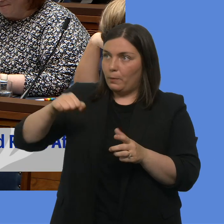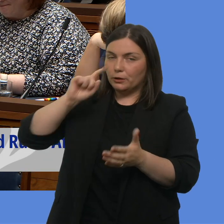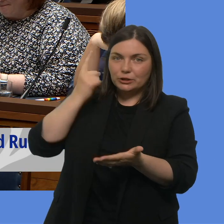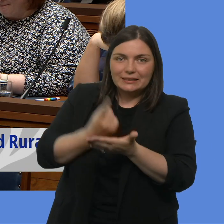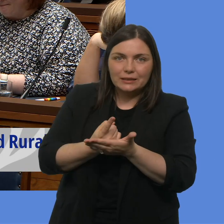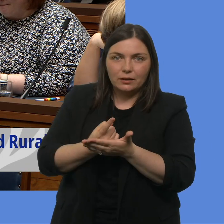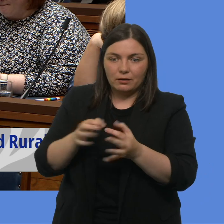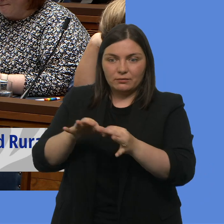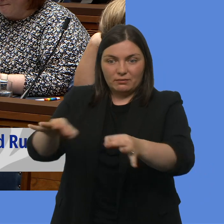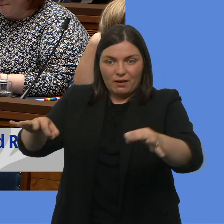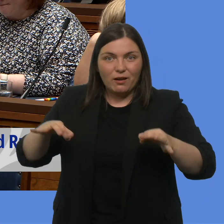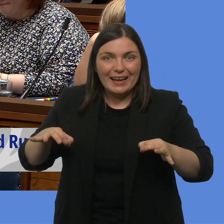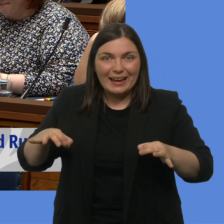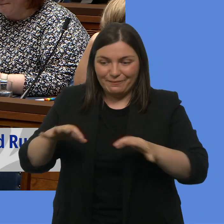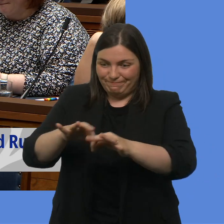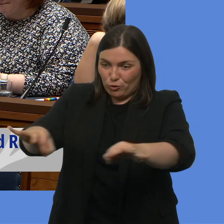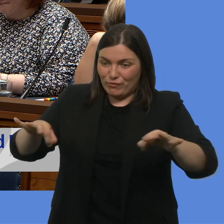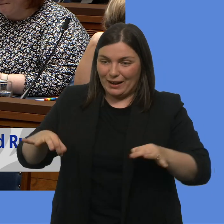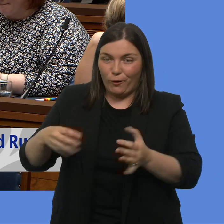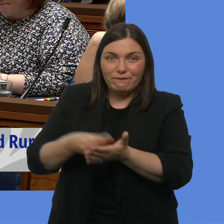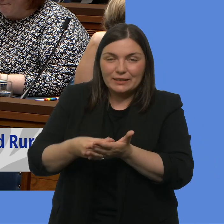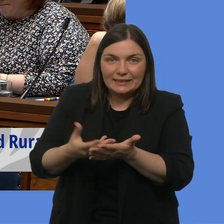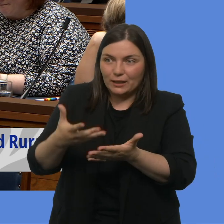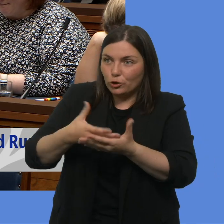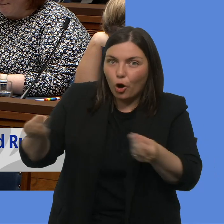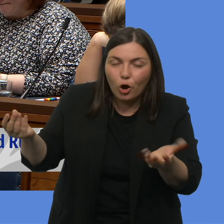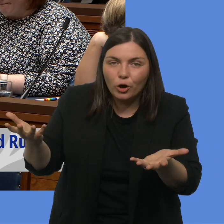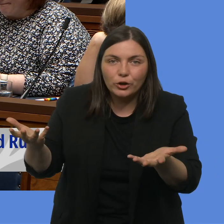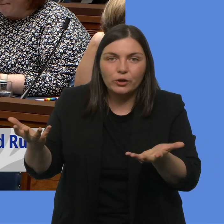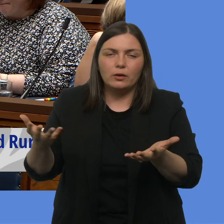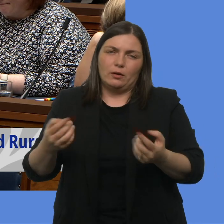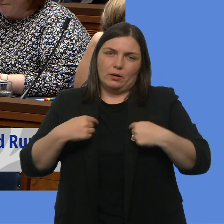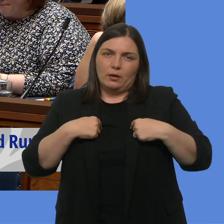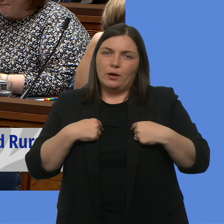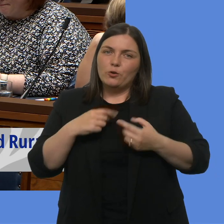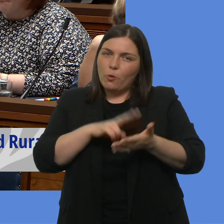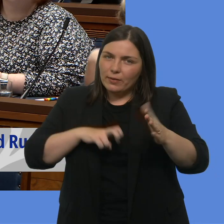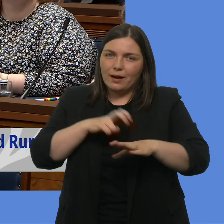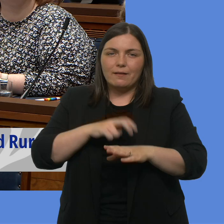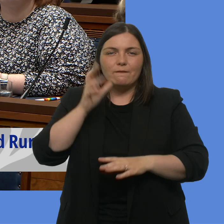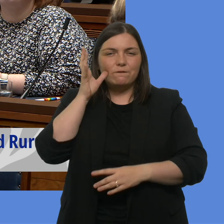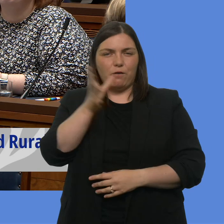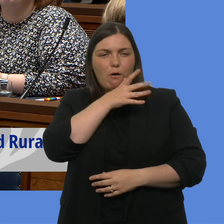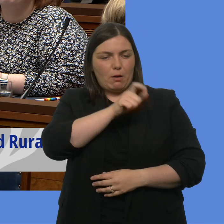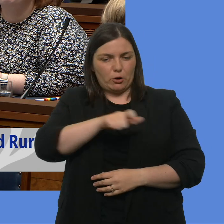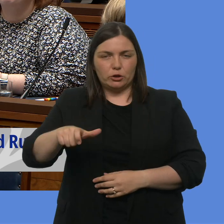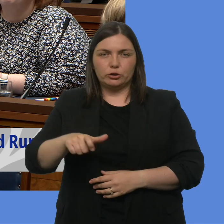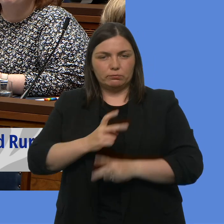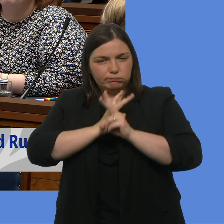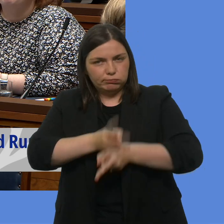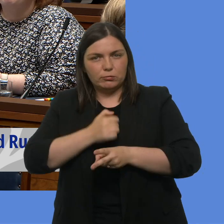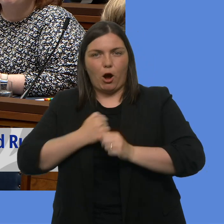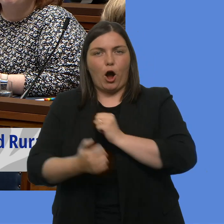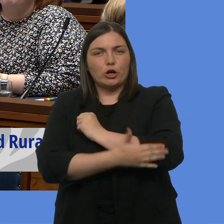is doubling down on that. But we've got an issue in terms of farmers being the custodians of our countryside. I want to work with people, but if we don't have